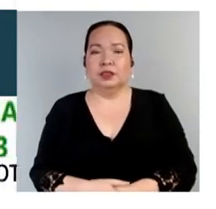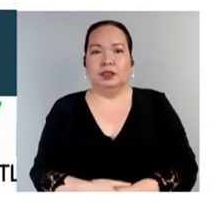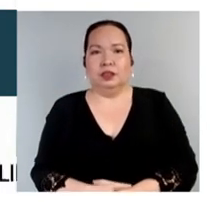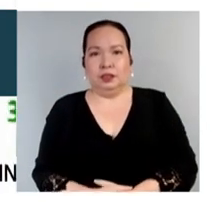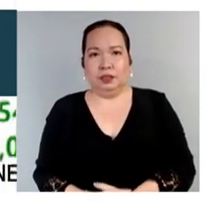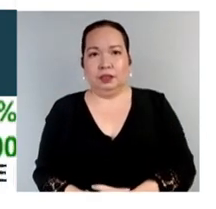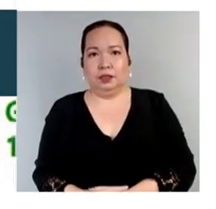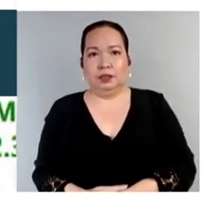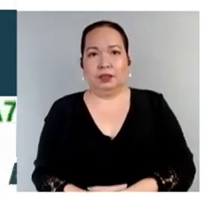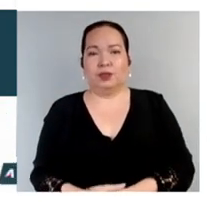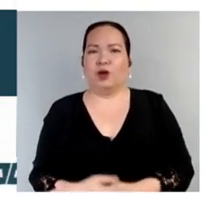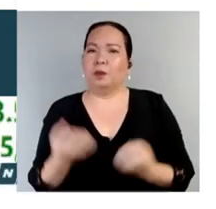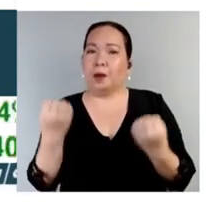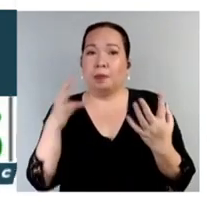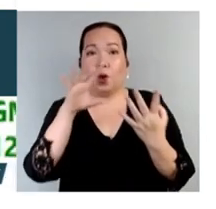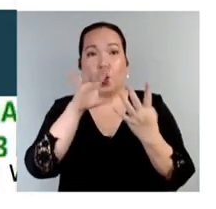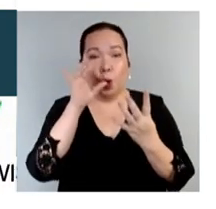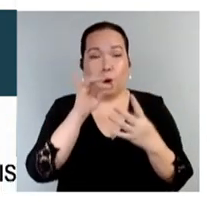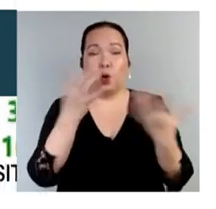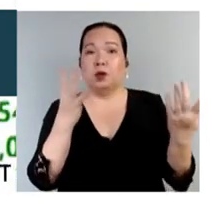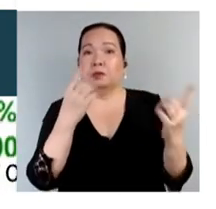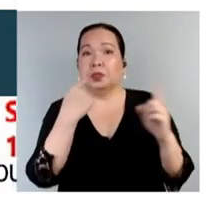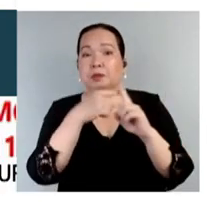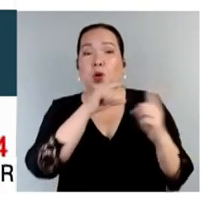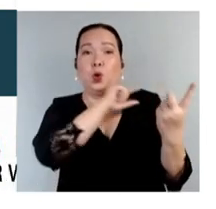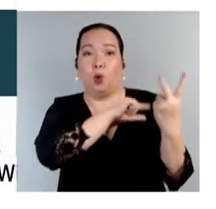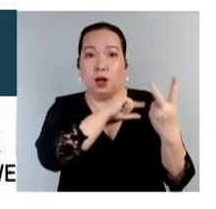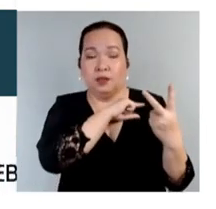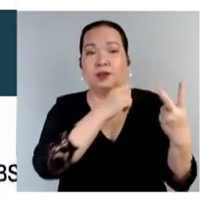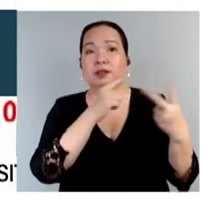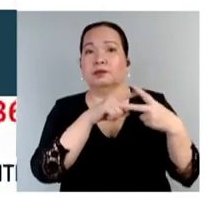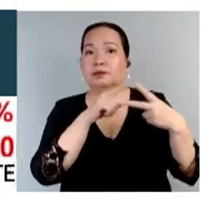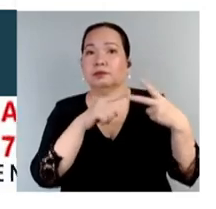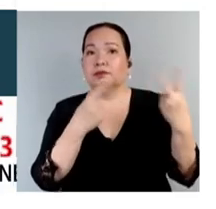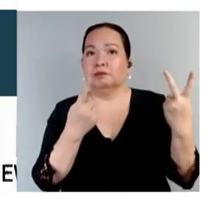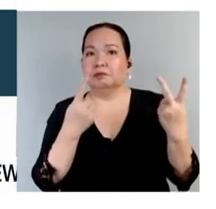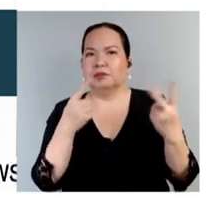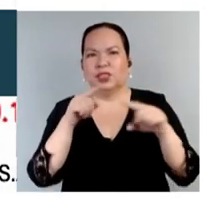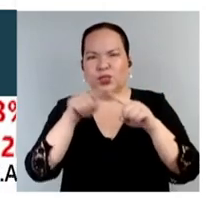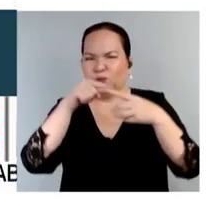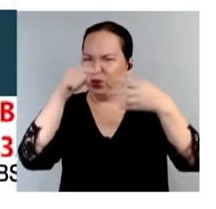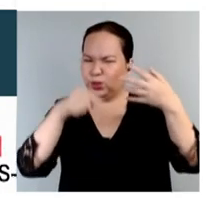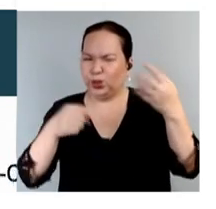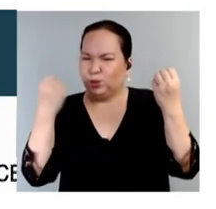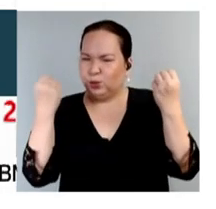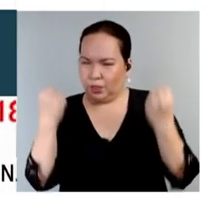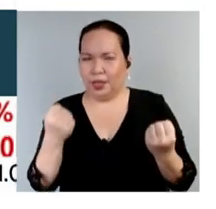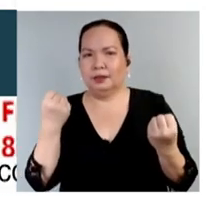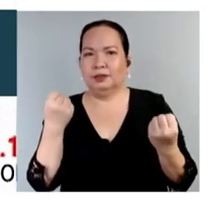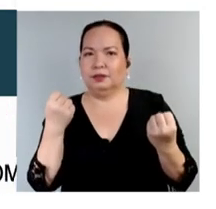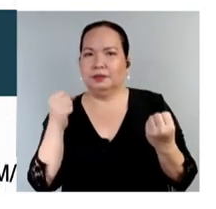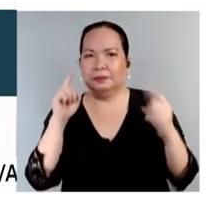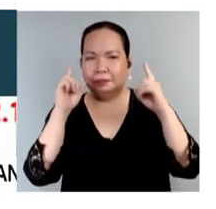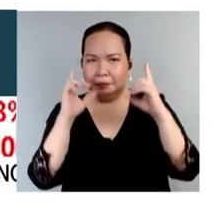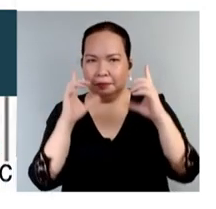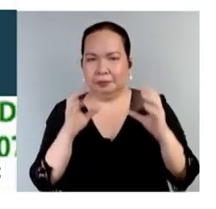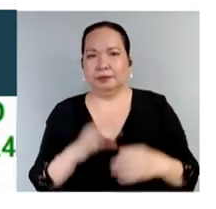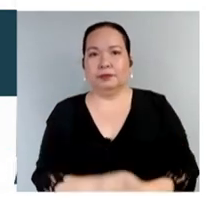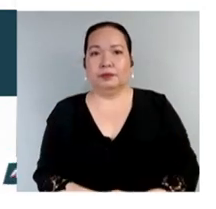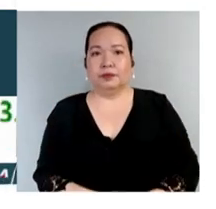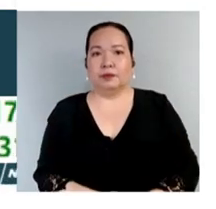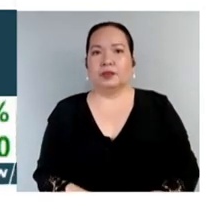of options or qualifications or criteria that voters consider. Of course, now more than